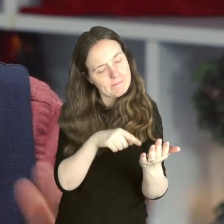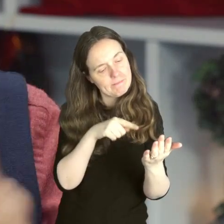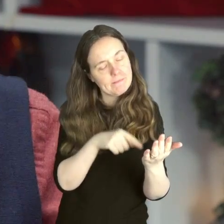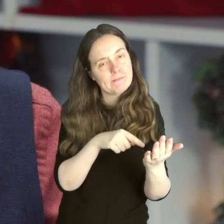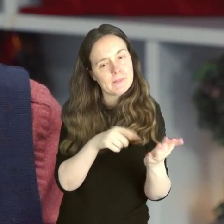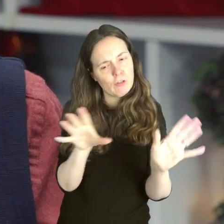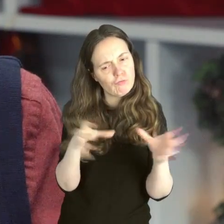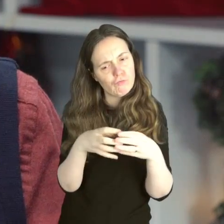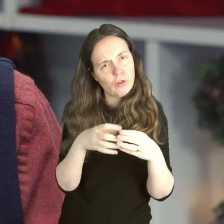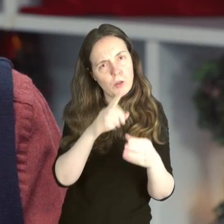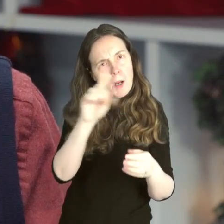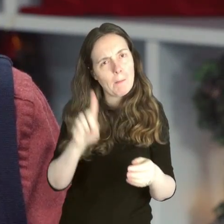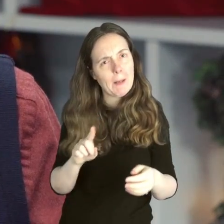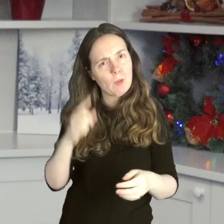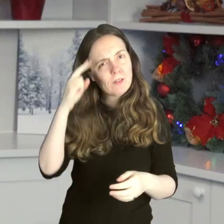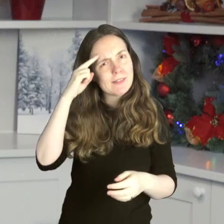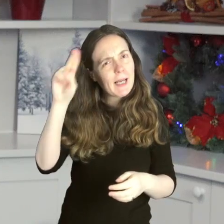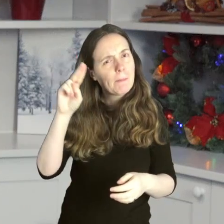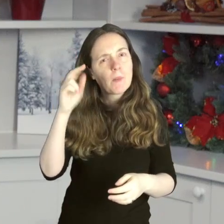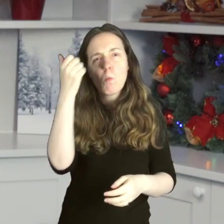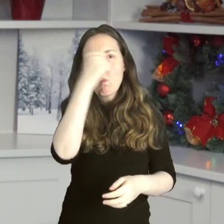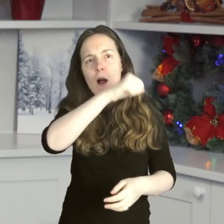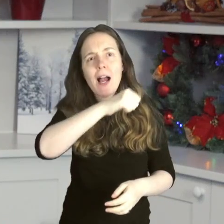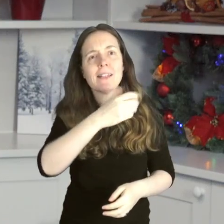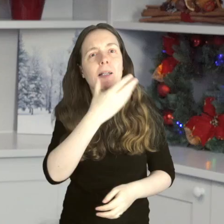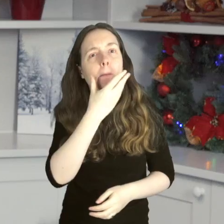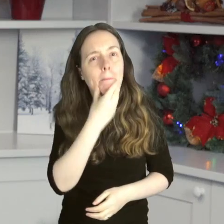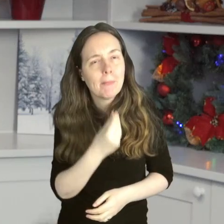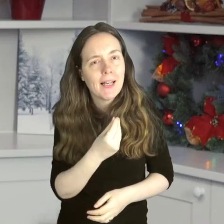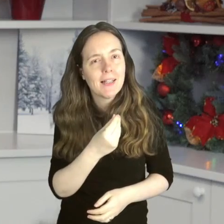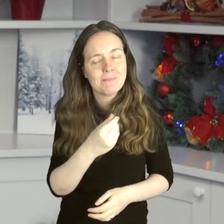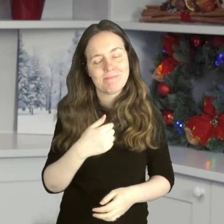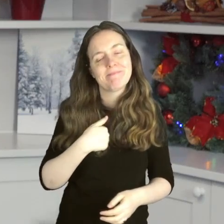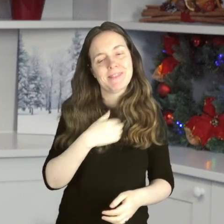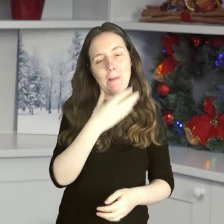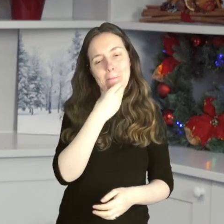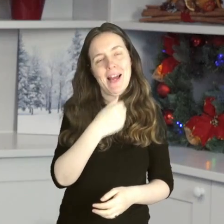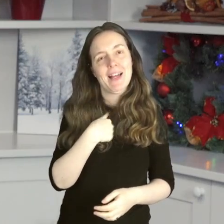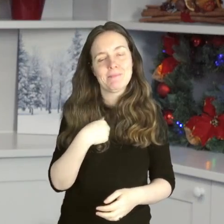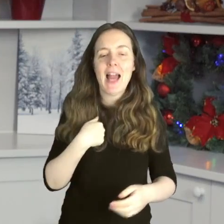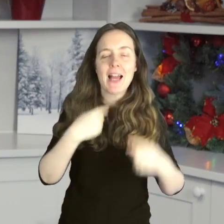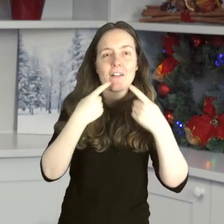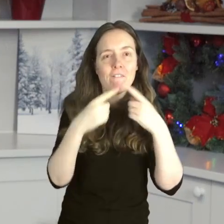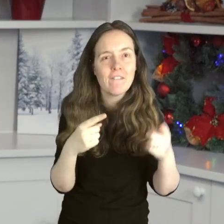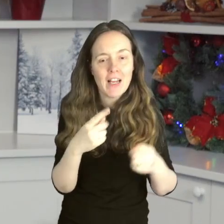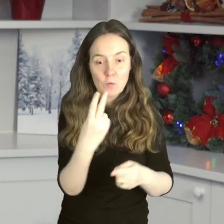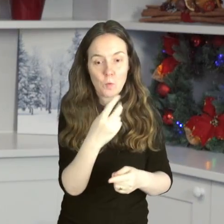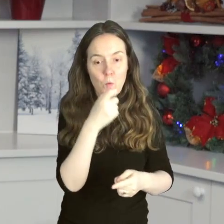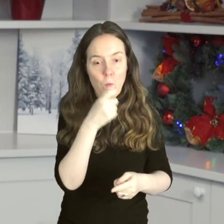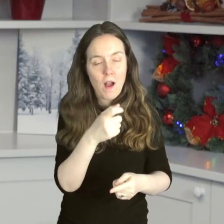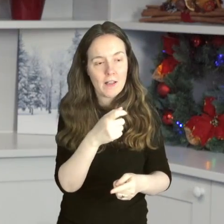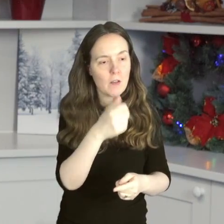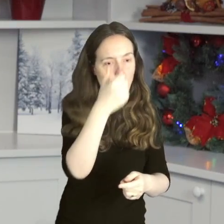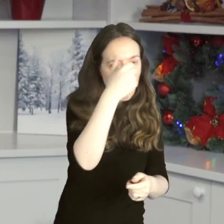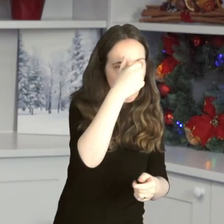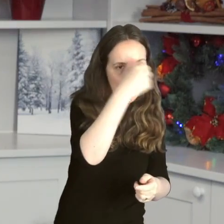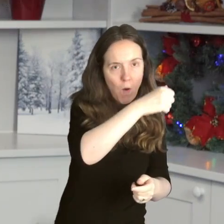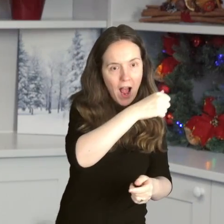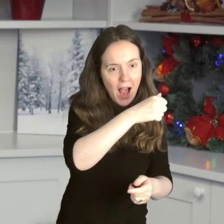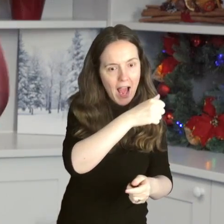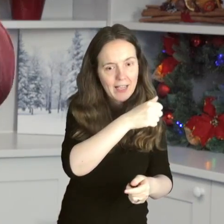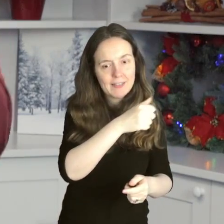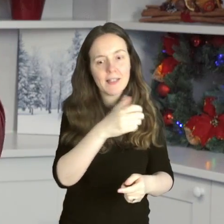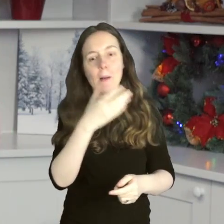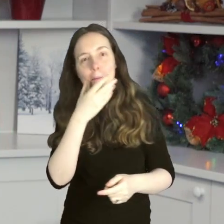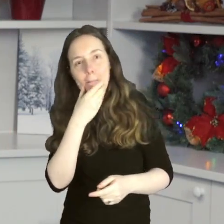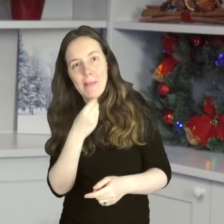known as the wise men. Now, I do have to confess as a man that those two words, wise men,